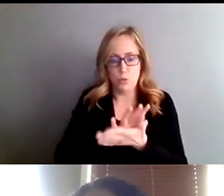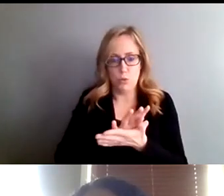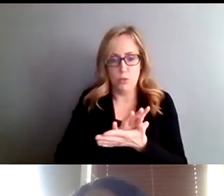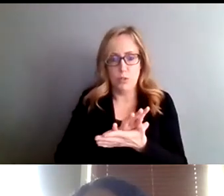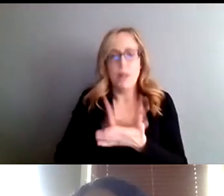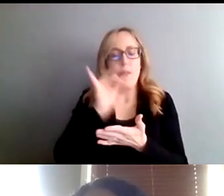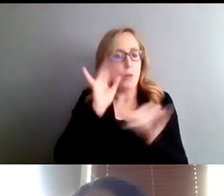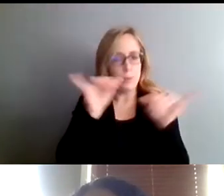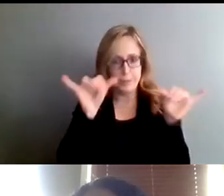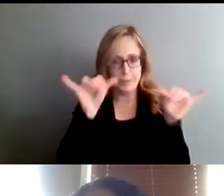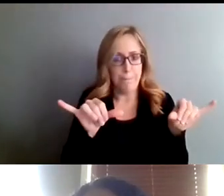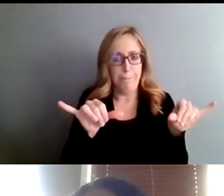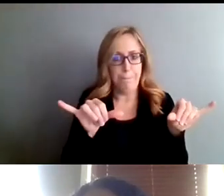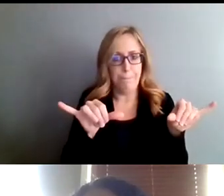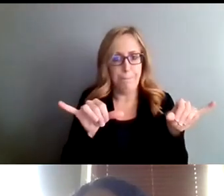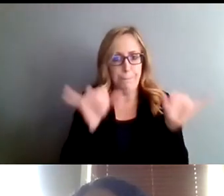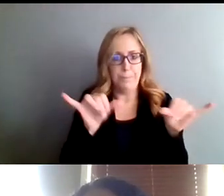school and the school calendar will hold.